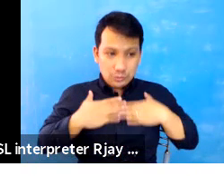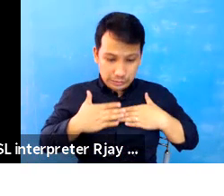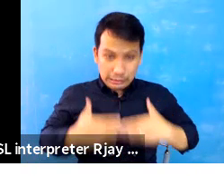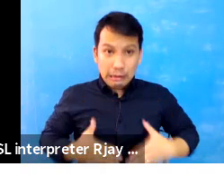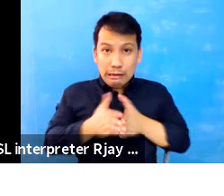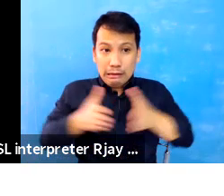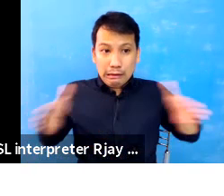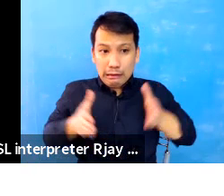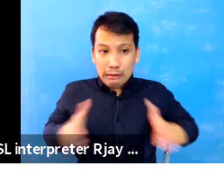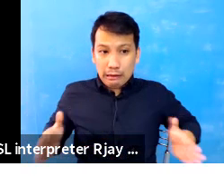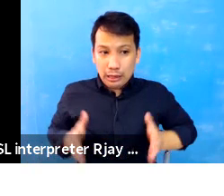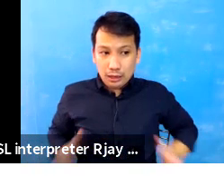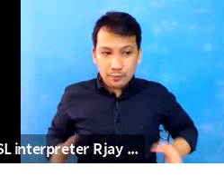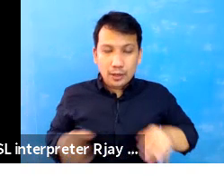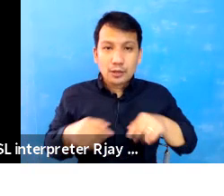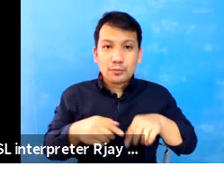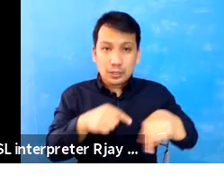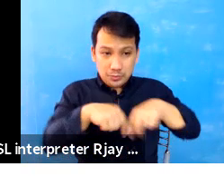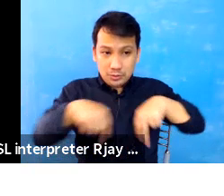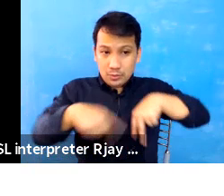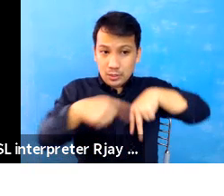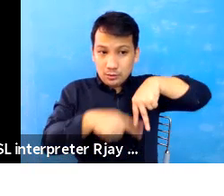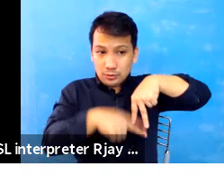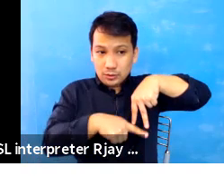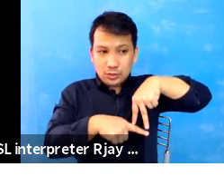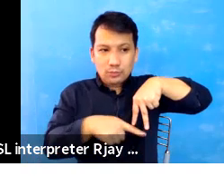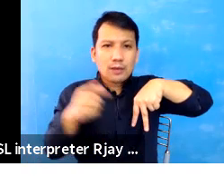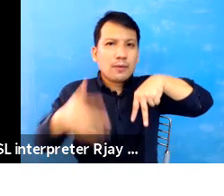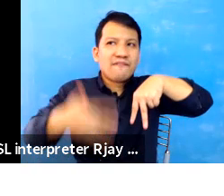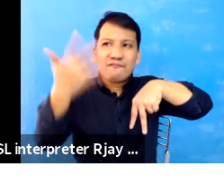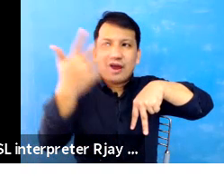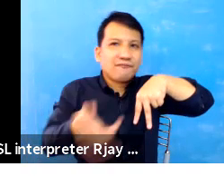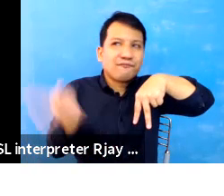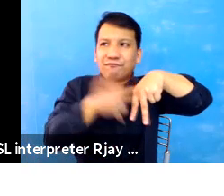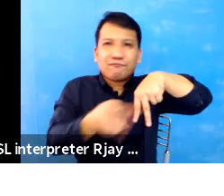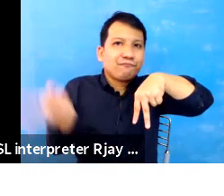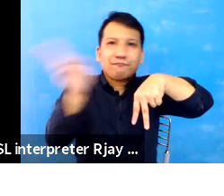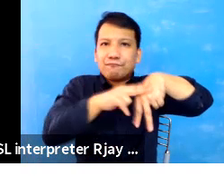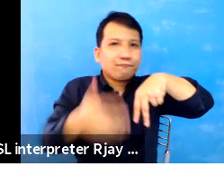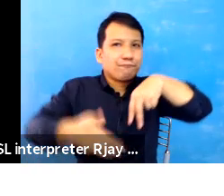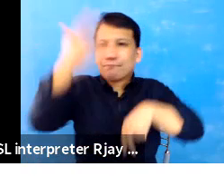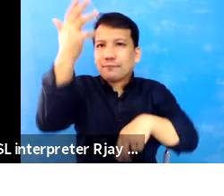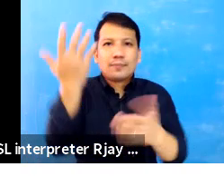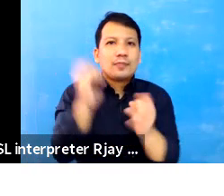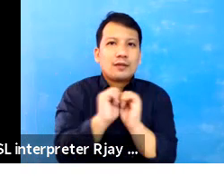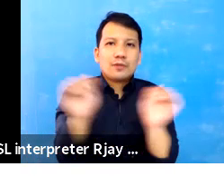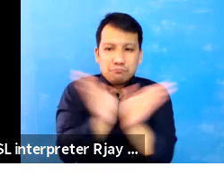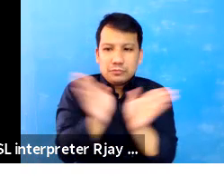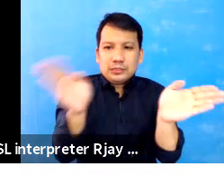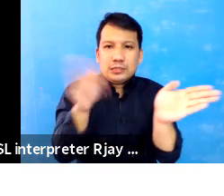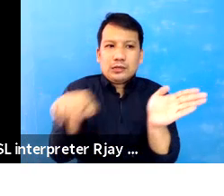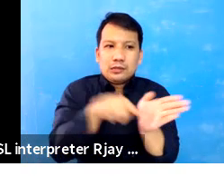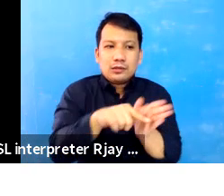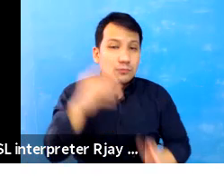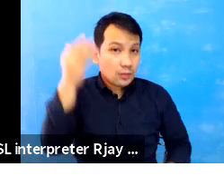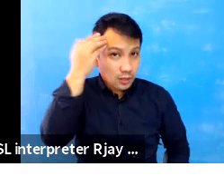and the leg portion is fivefold. So you will see that in general, the